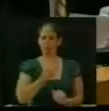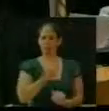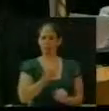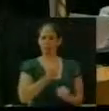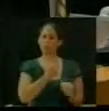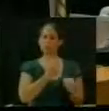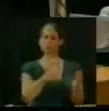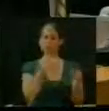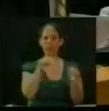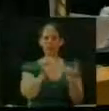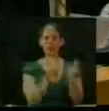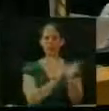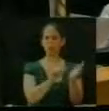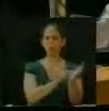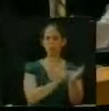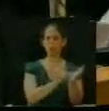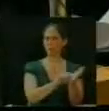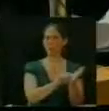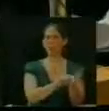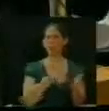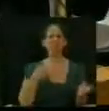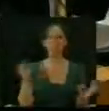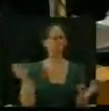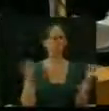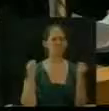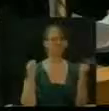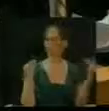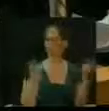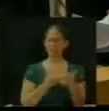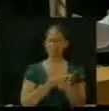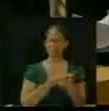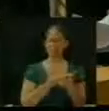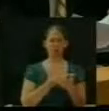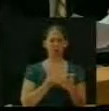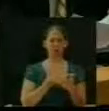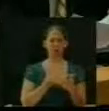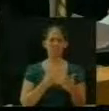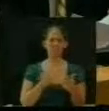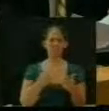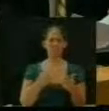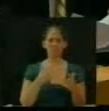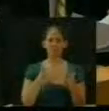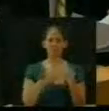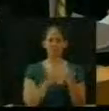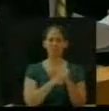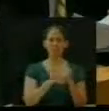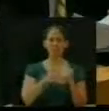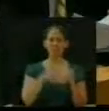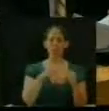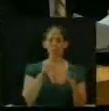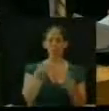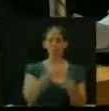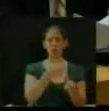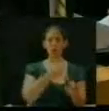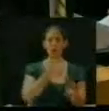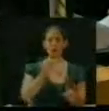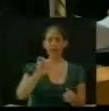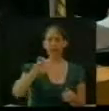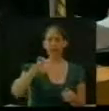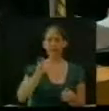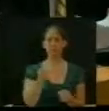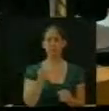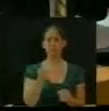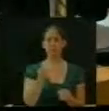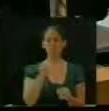of what's going to come from an ethics committee. I would be amazed And I